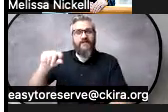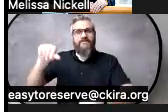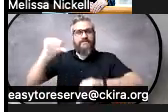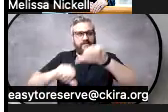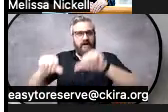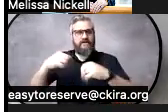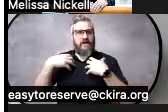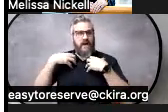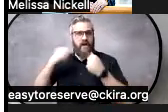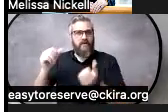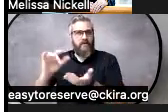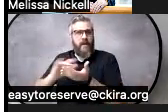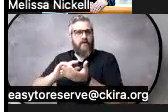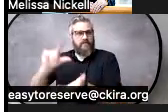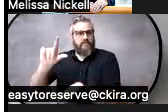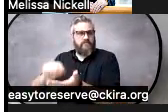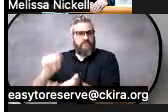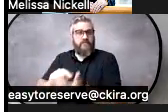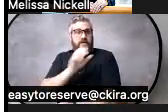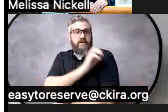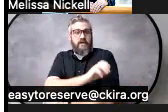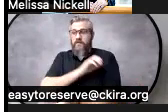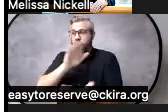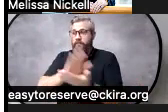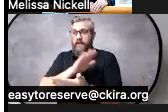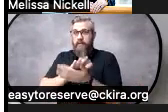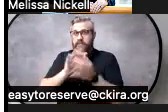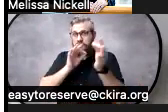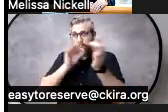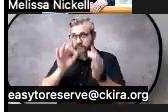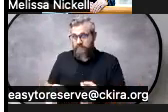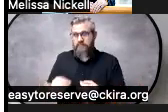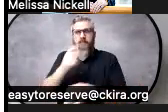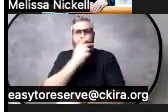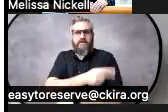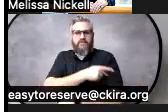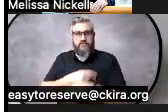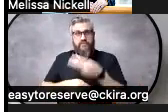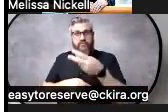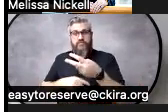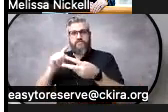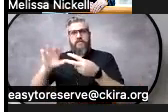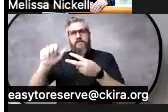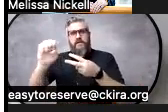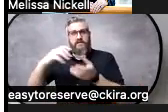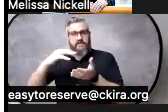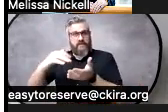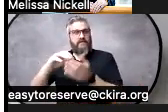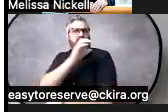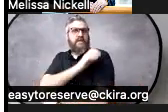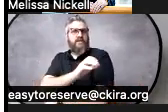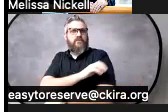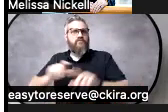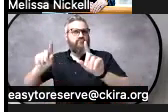journals. Clinical papers describe patients. 2 types of clinical papers include case studies and clinical trial